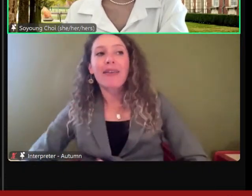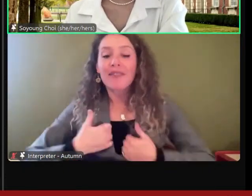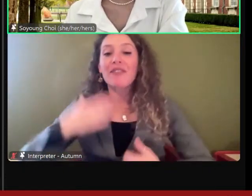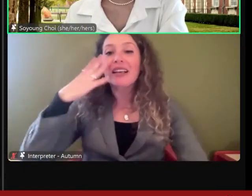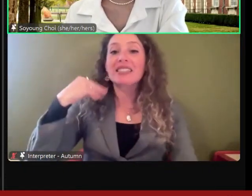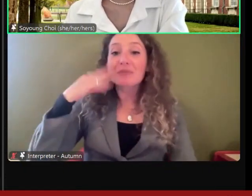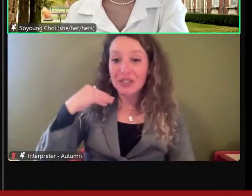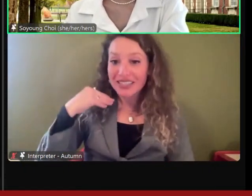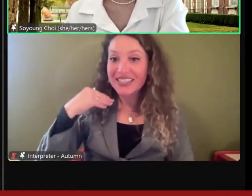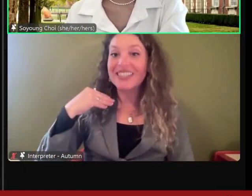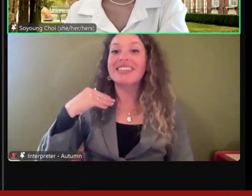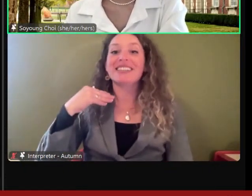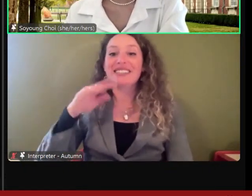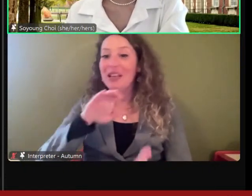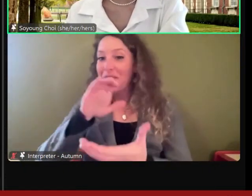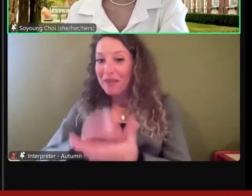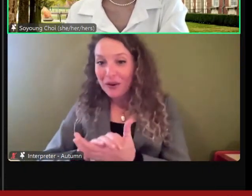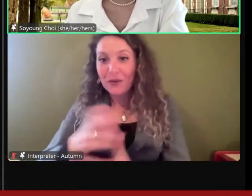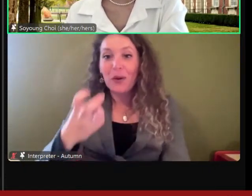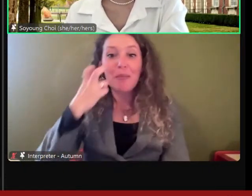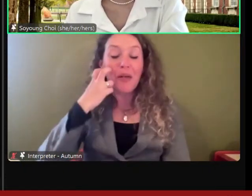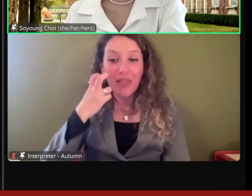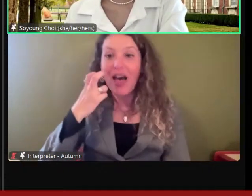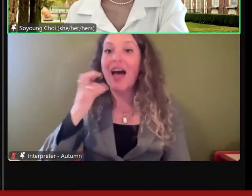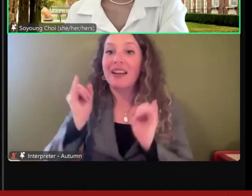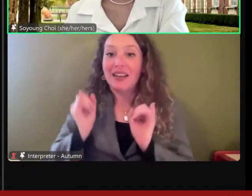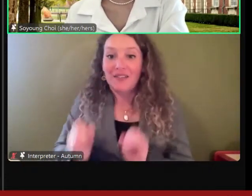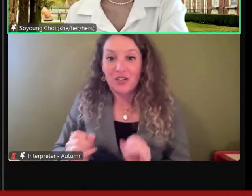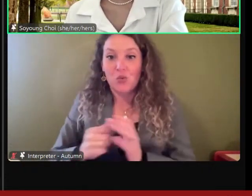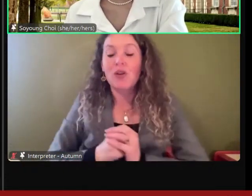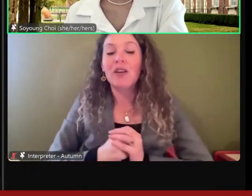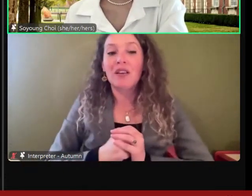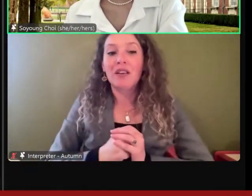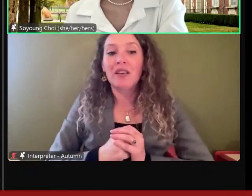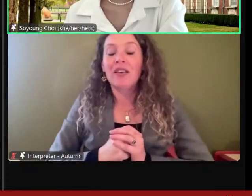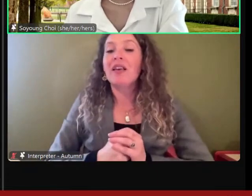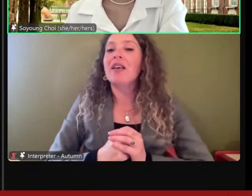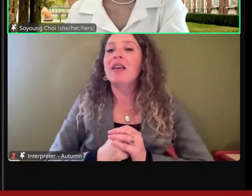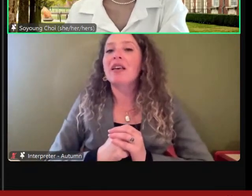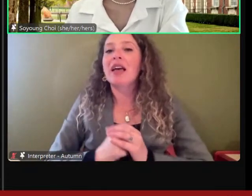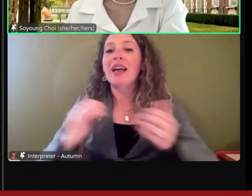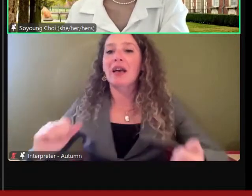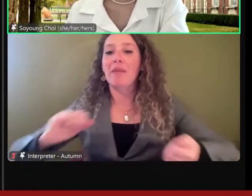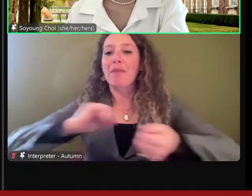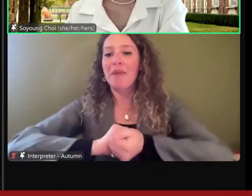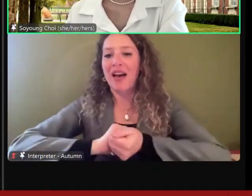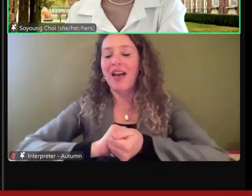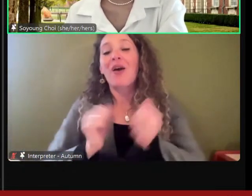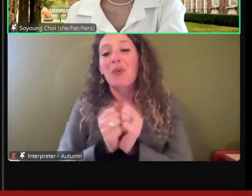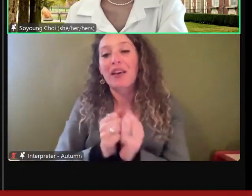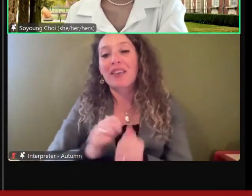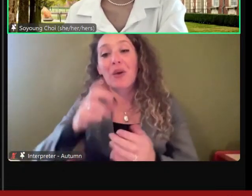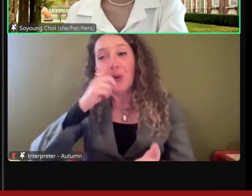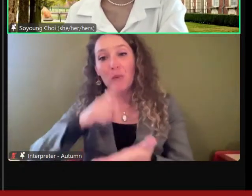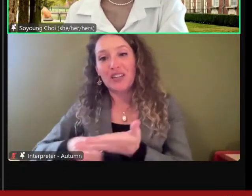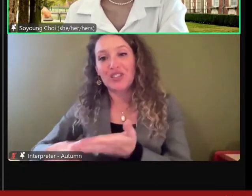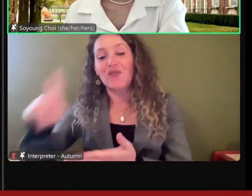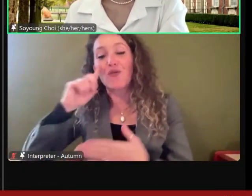a partner to a blind individual, combined with my research on healthcare